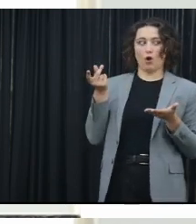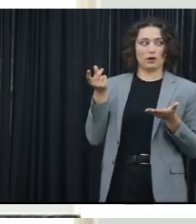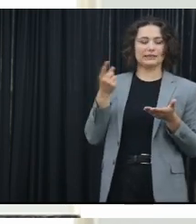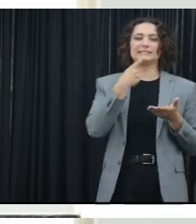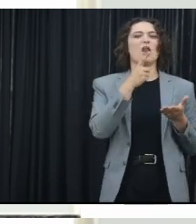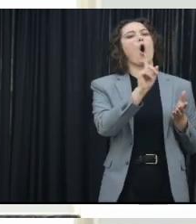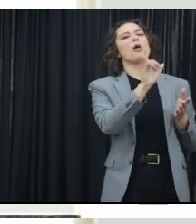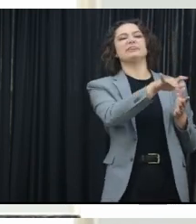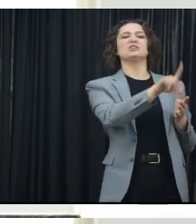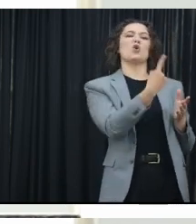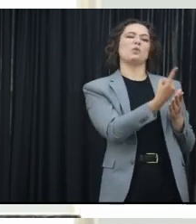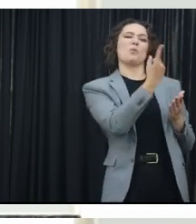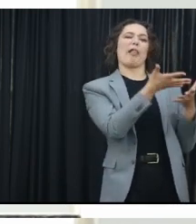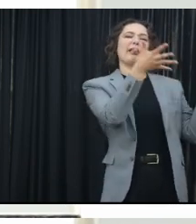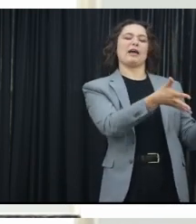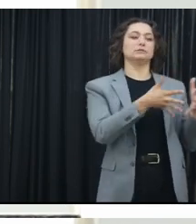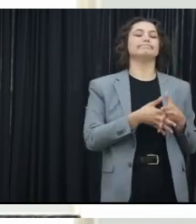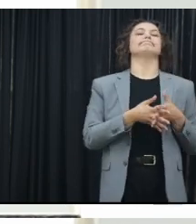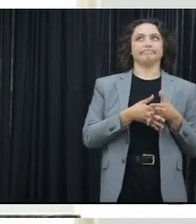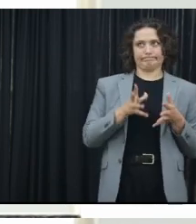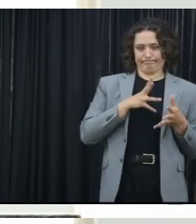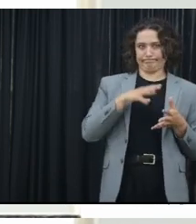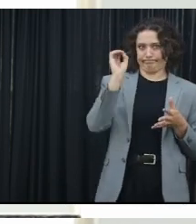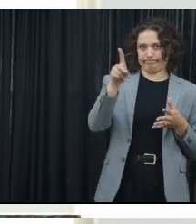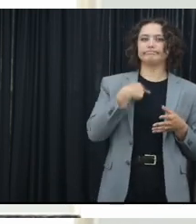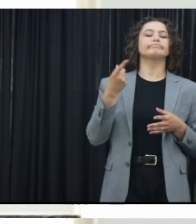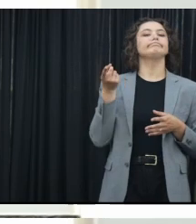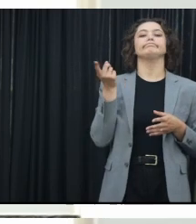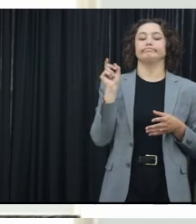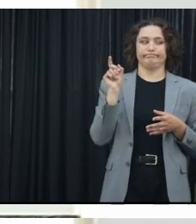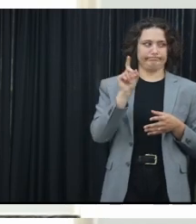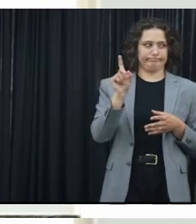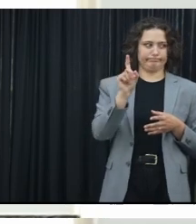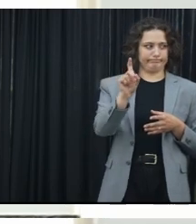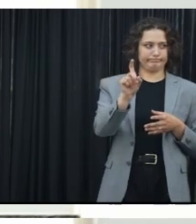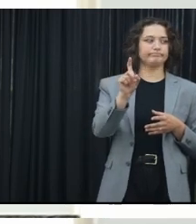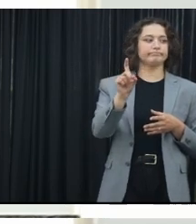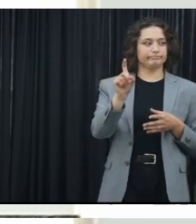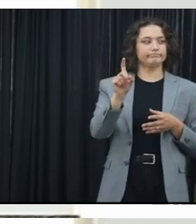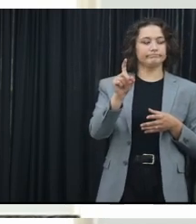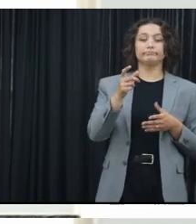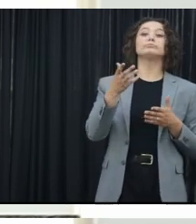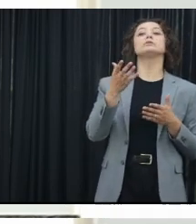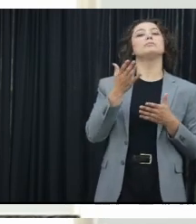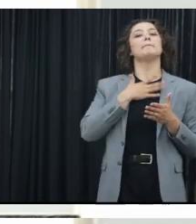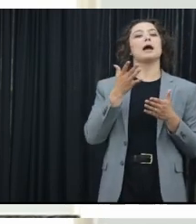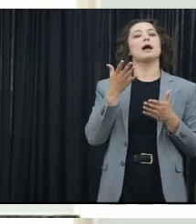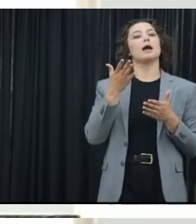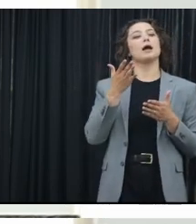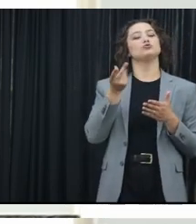I'm like, okay. So then what happened was I went to take my leader dog outside at